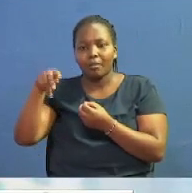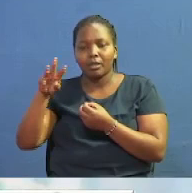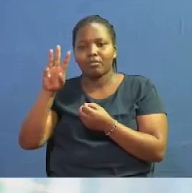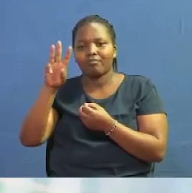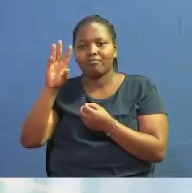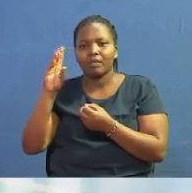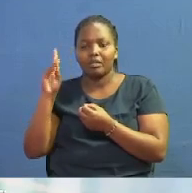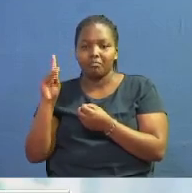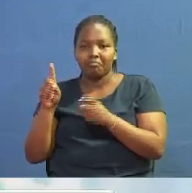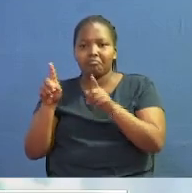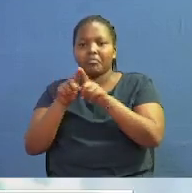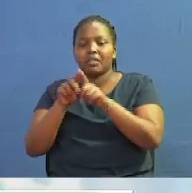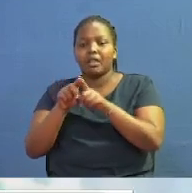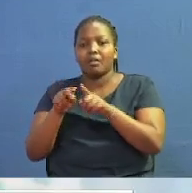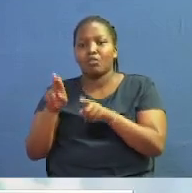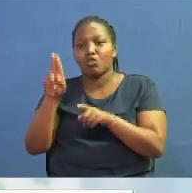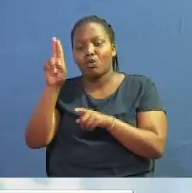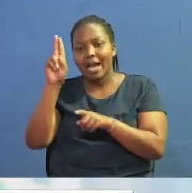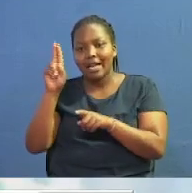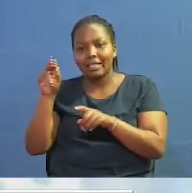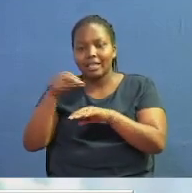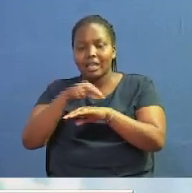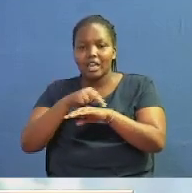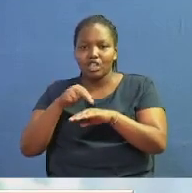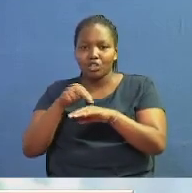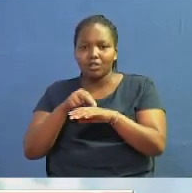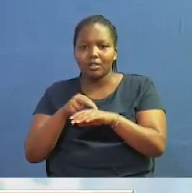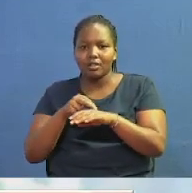Disabled Persons of Kenya, and many